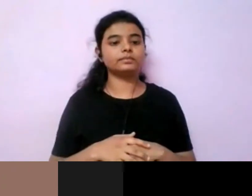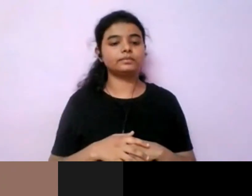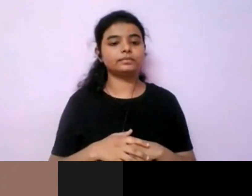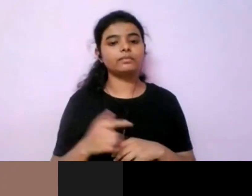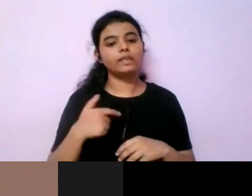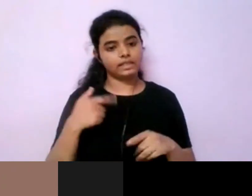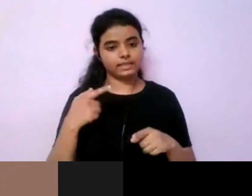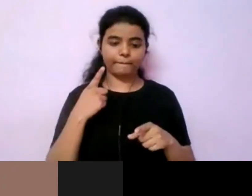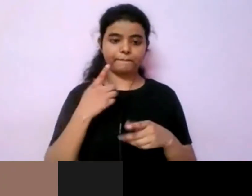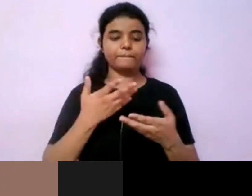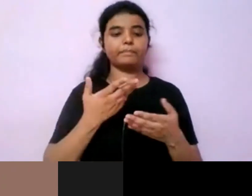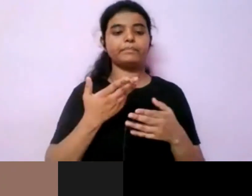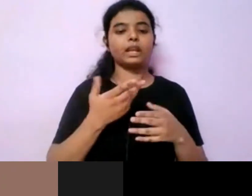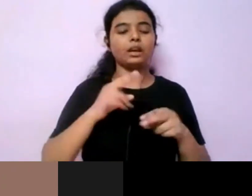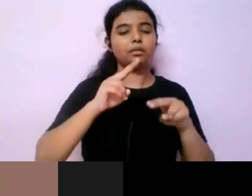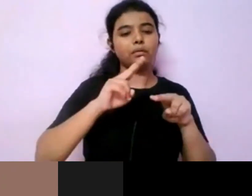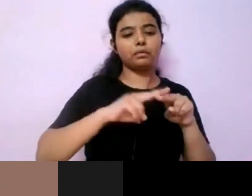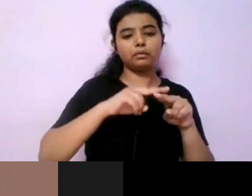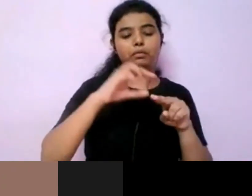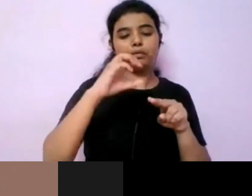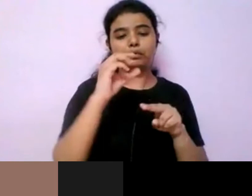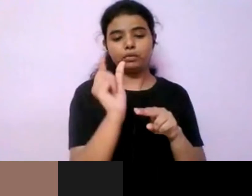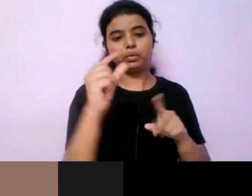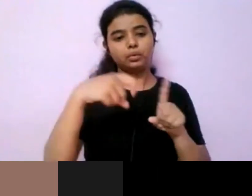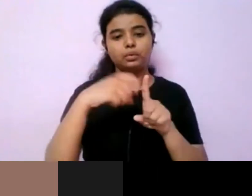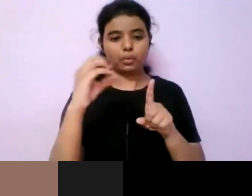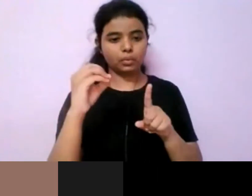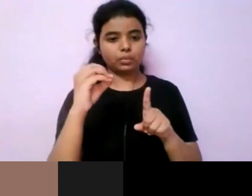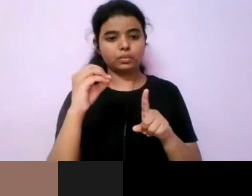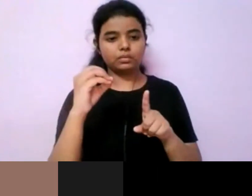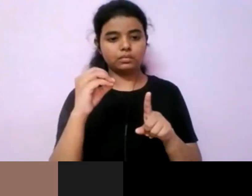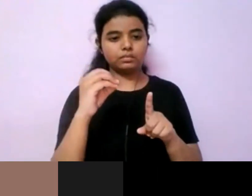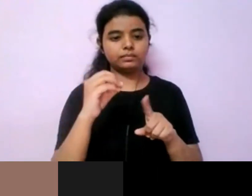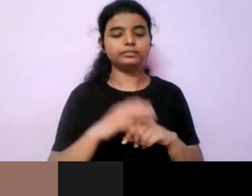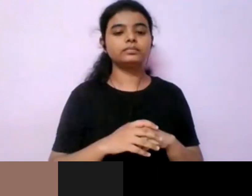am teaching Foucault, I would expect my students to